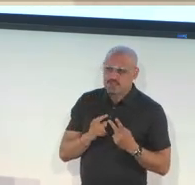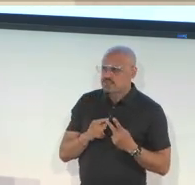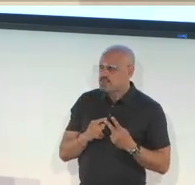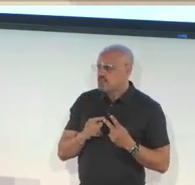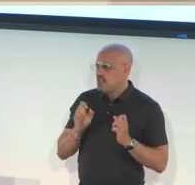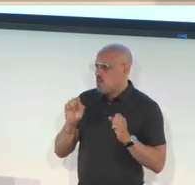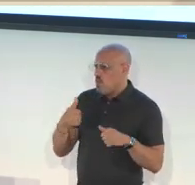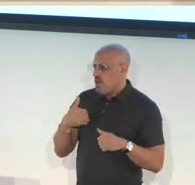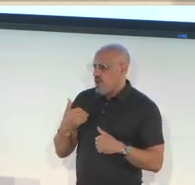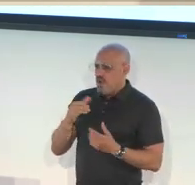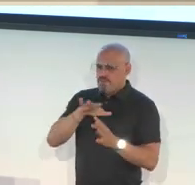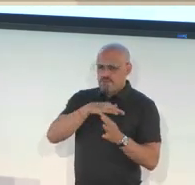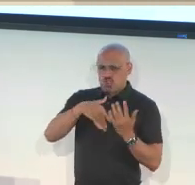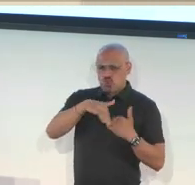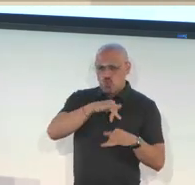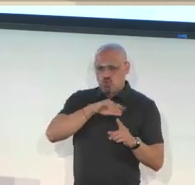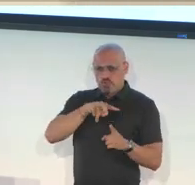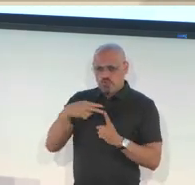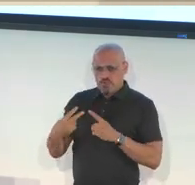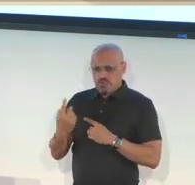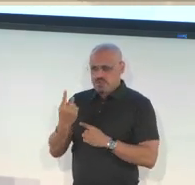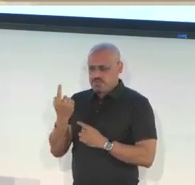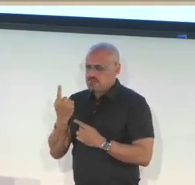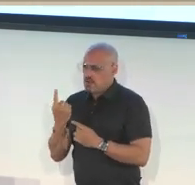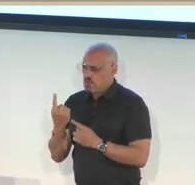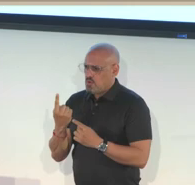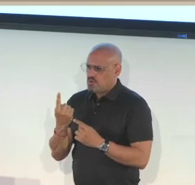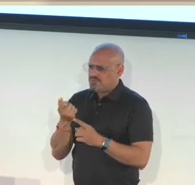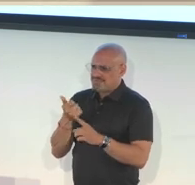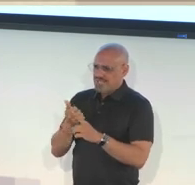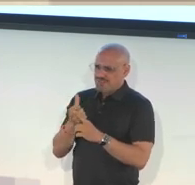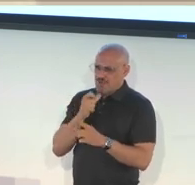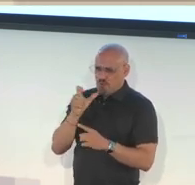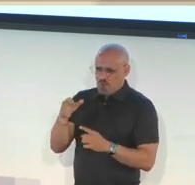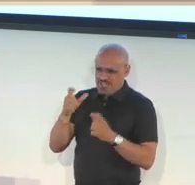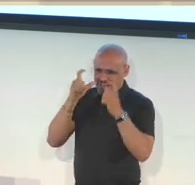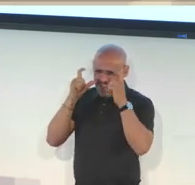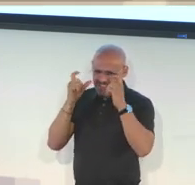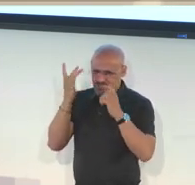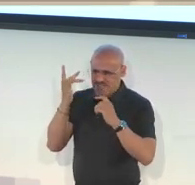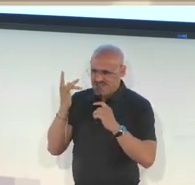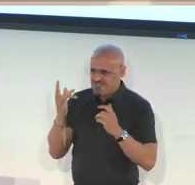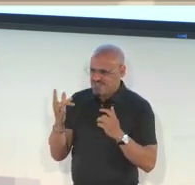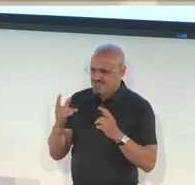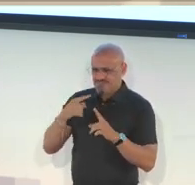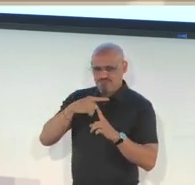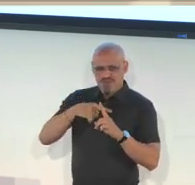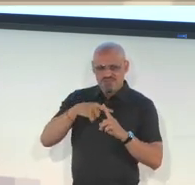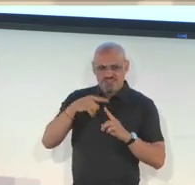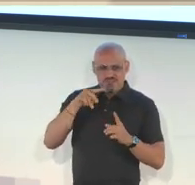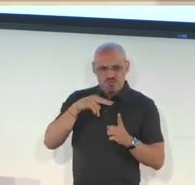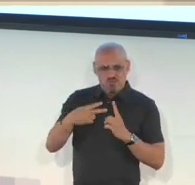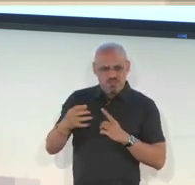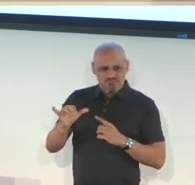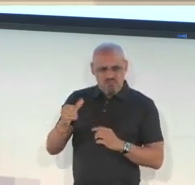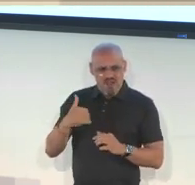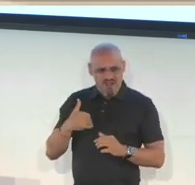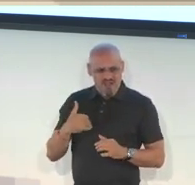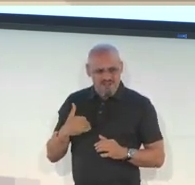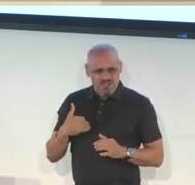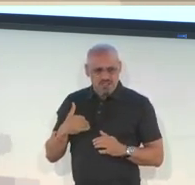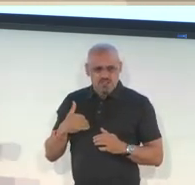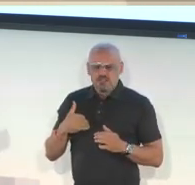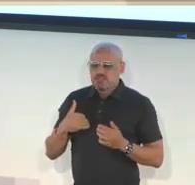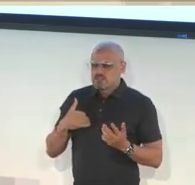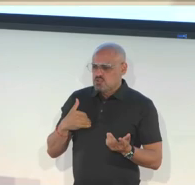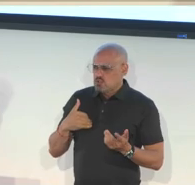we can have from a social perspective, some people wear glasses who don't need to wear glasses, because there can be a positive perspective as well. So it